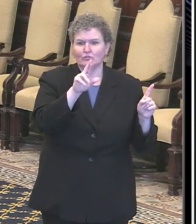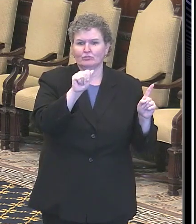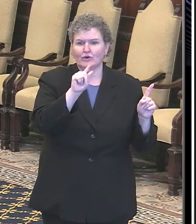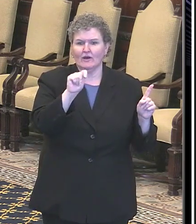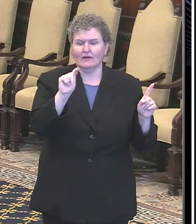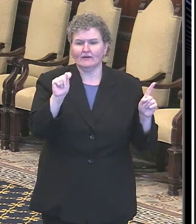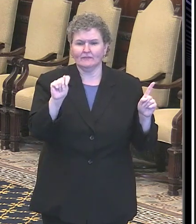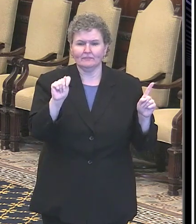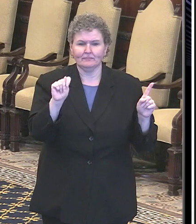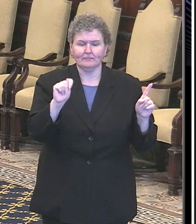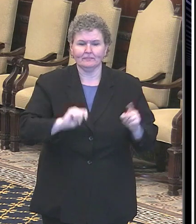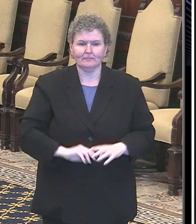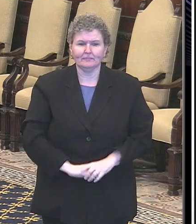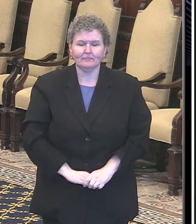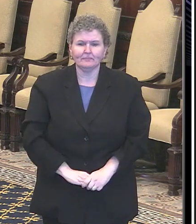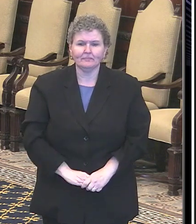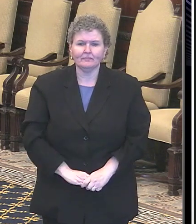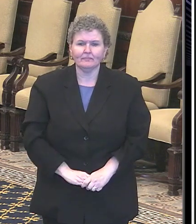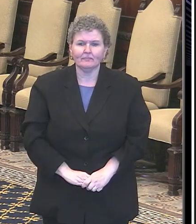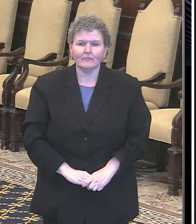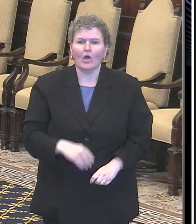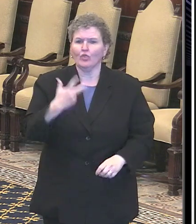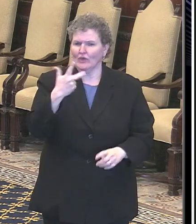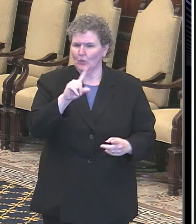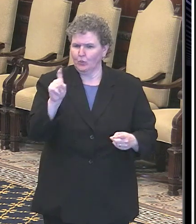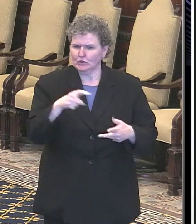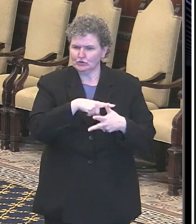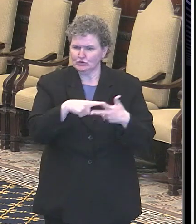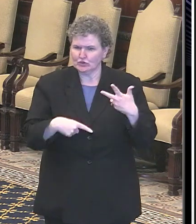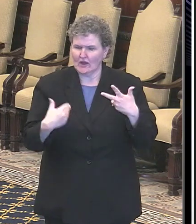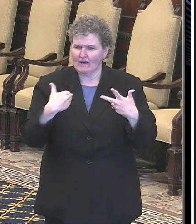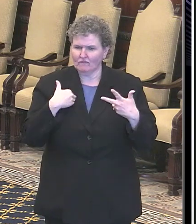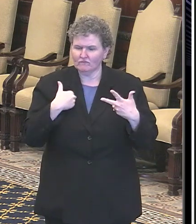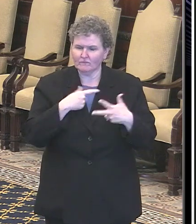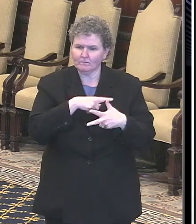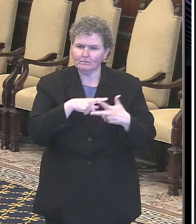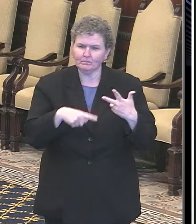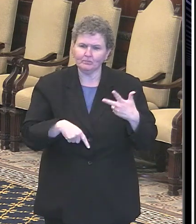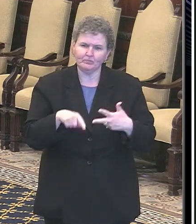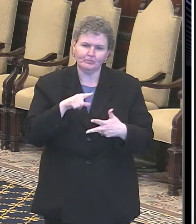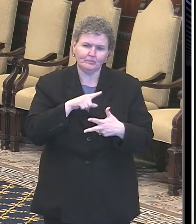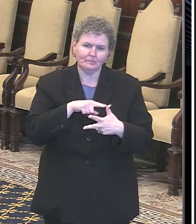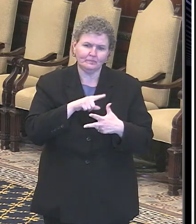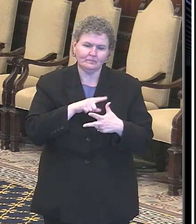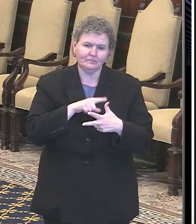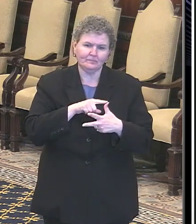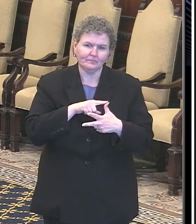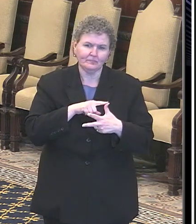Hi, thank you. I have 3 questions. The first question is for